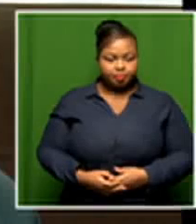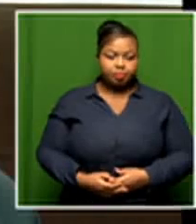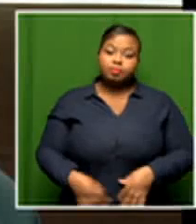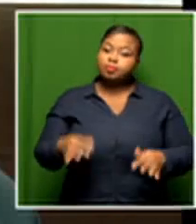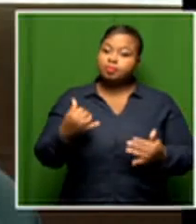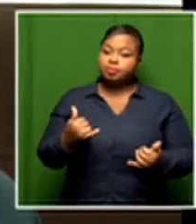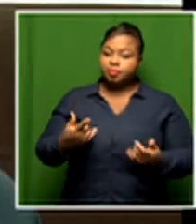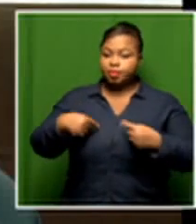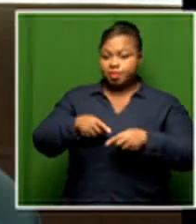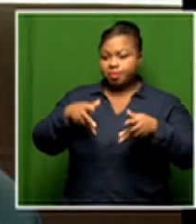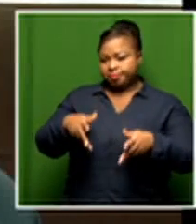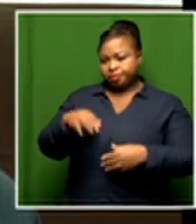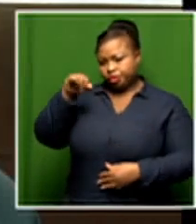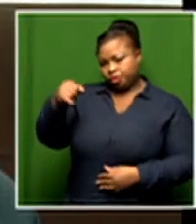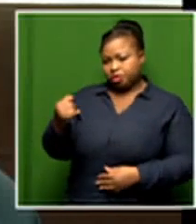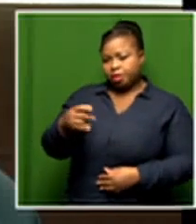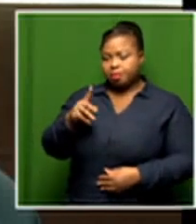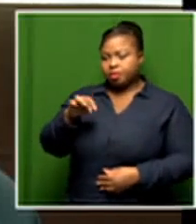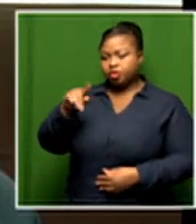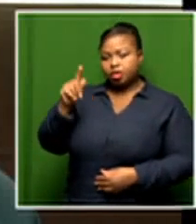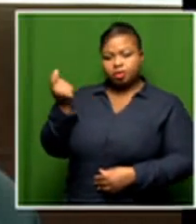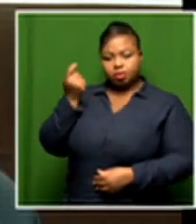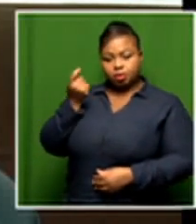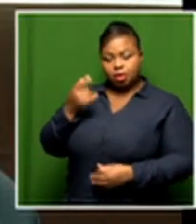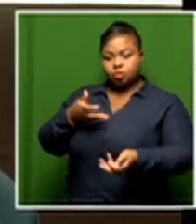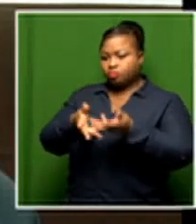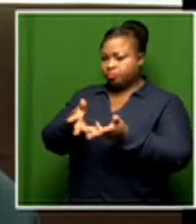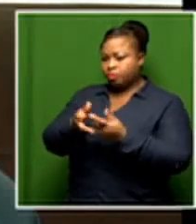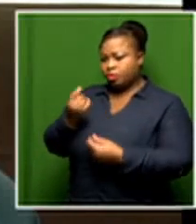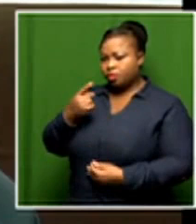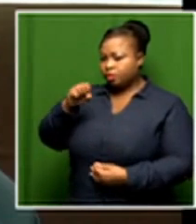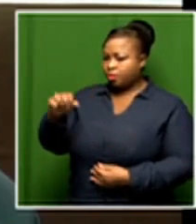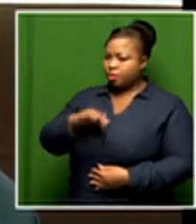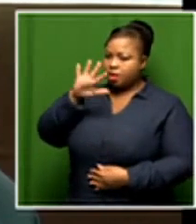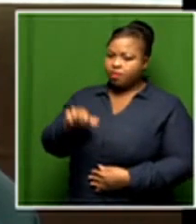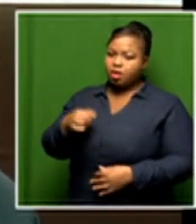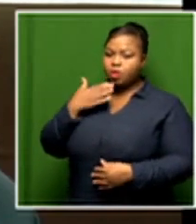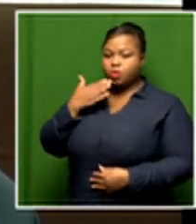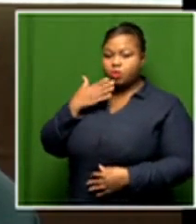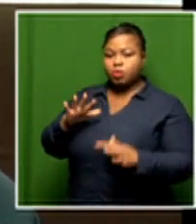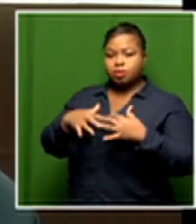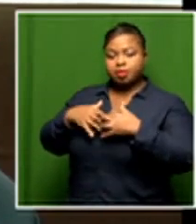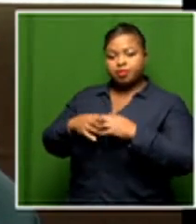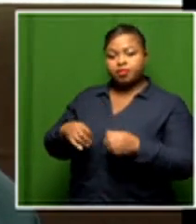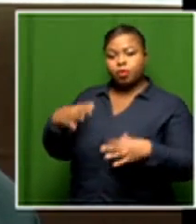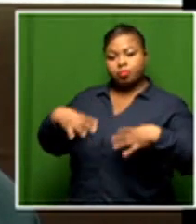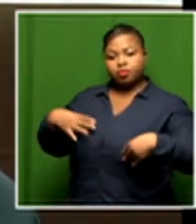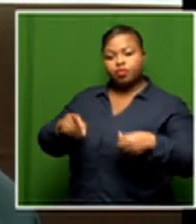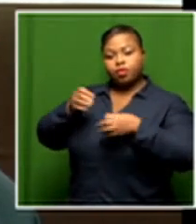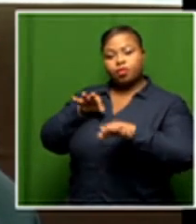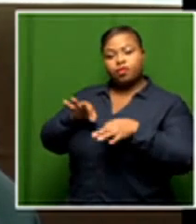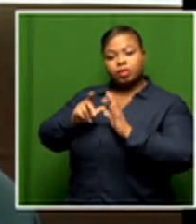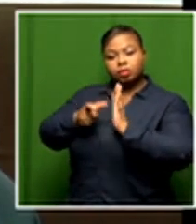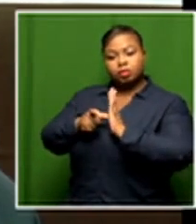Today we're in downtown Johannesburg in Marshalltown, where we're talking to one of South Africa's most established fashion designers. Now, he has made a name